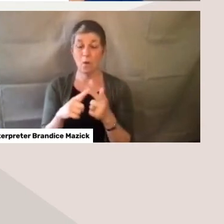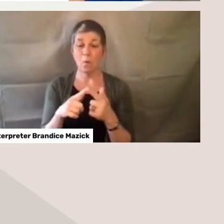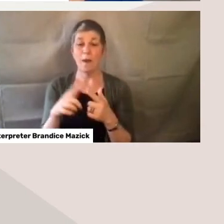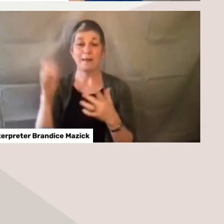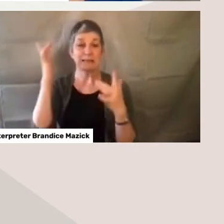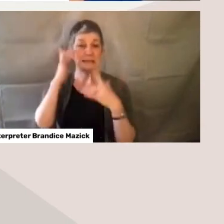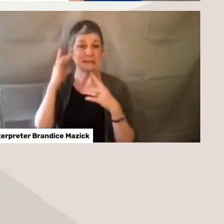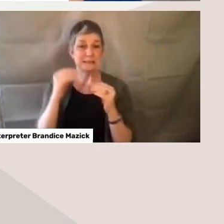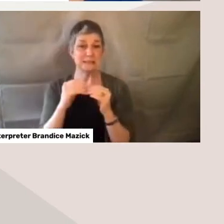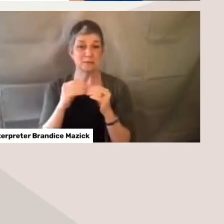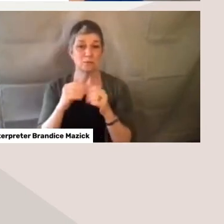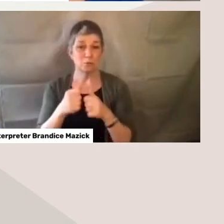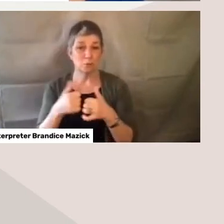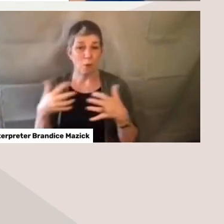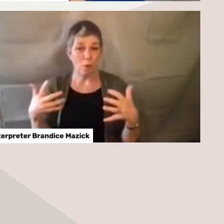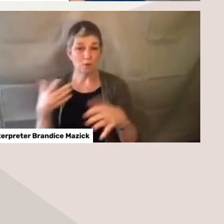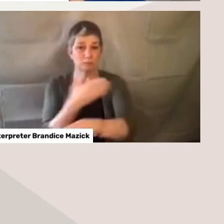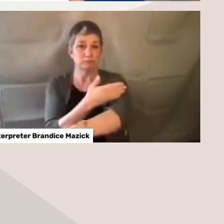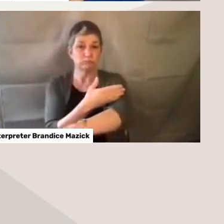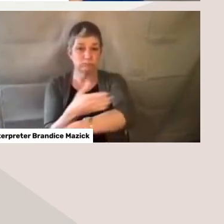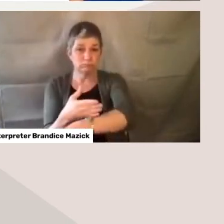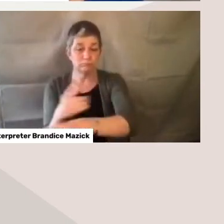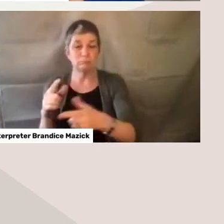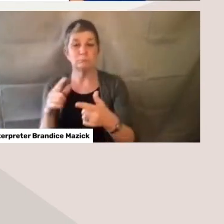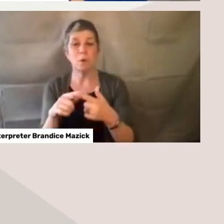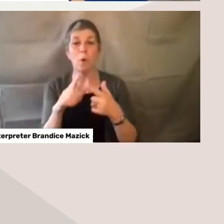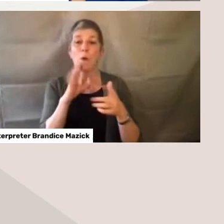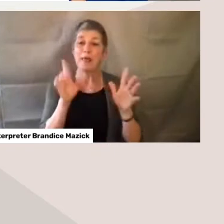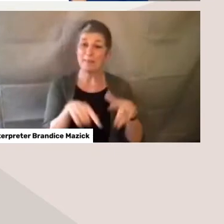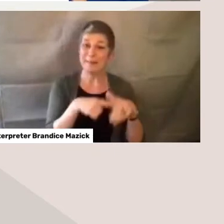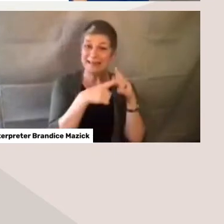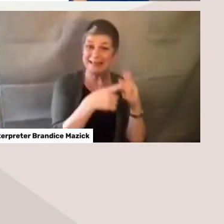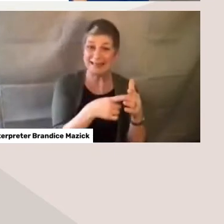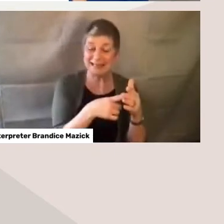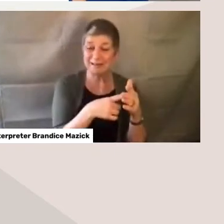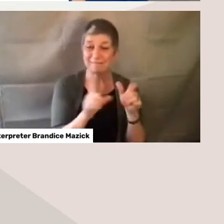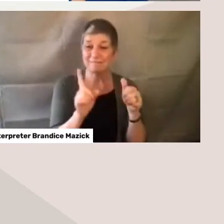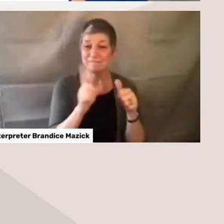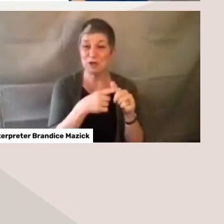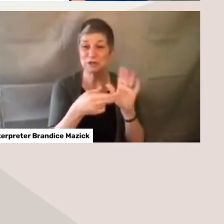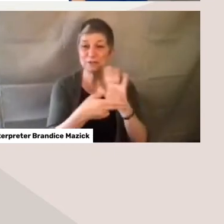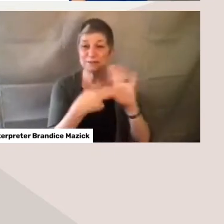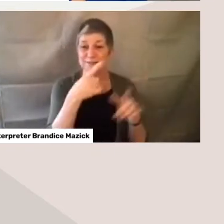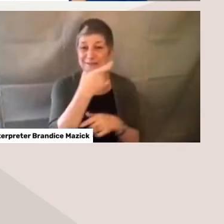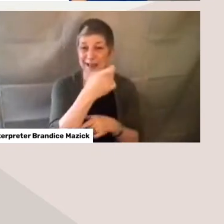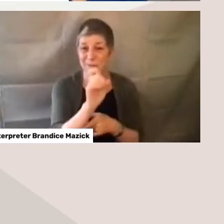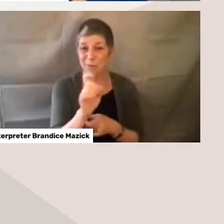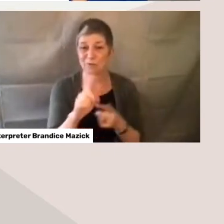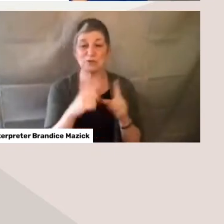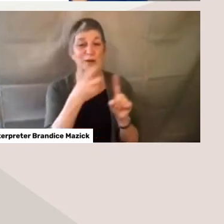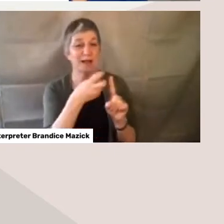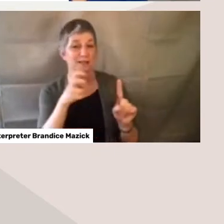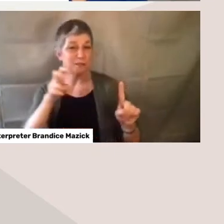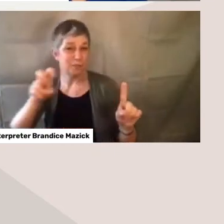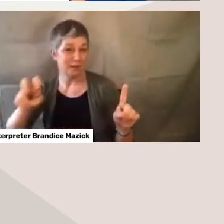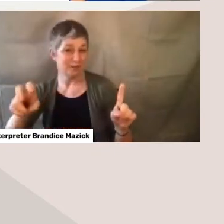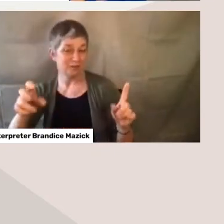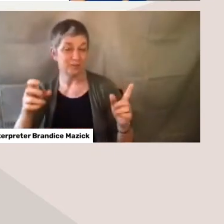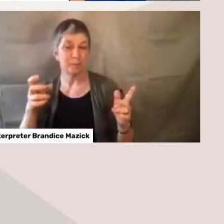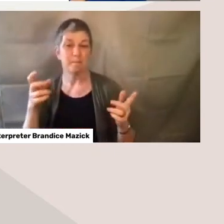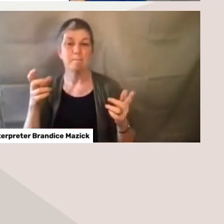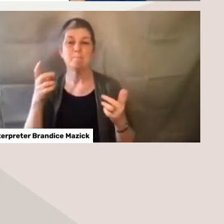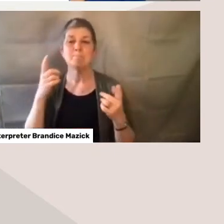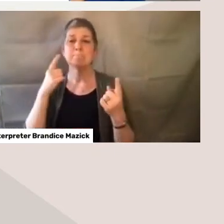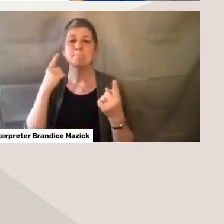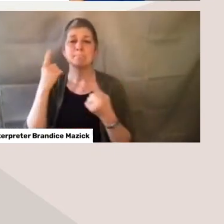there's a disease progression? Should it be discussed at first? Should I switch? And I thought we